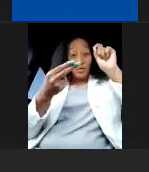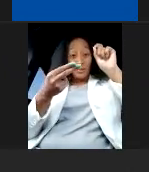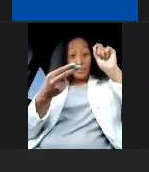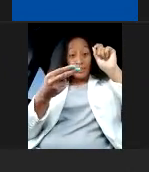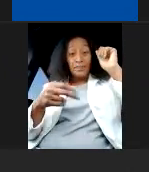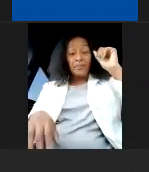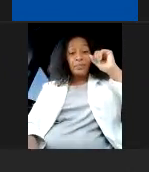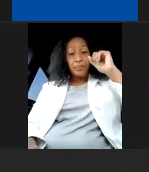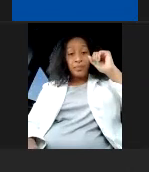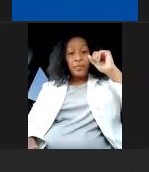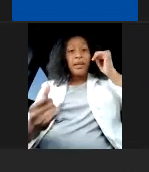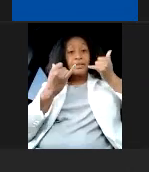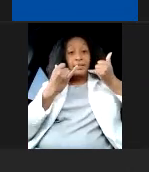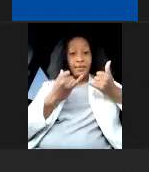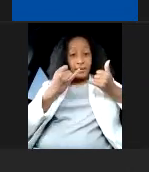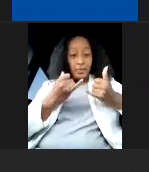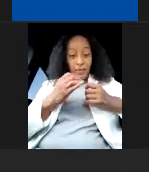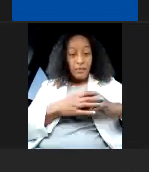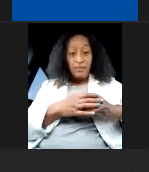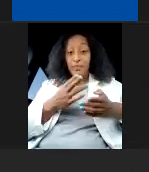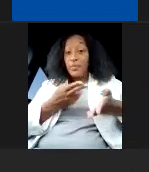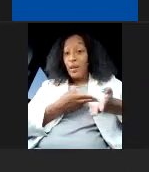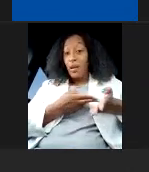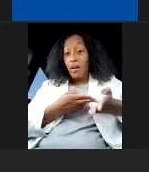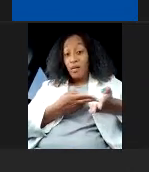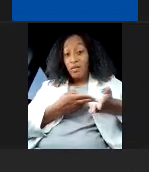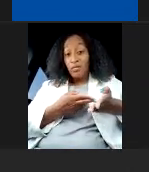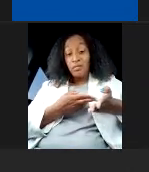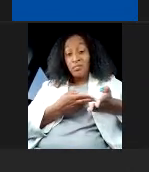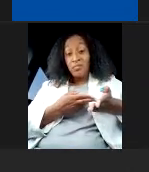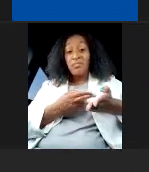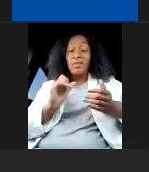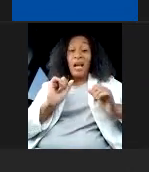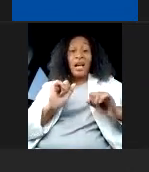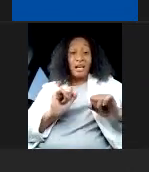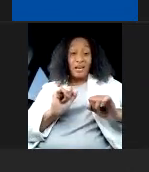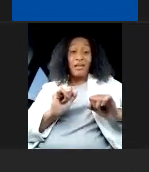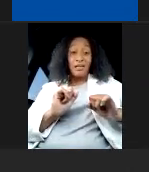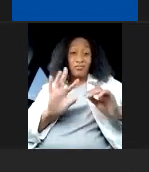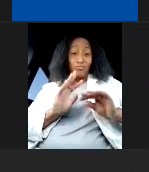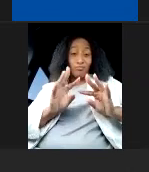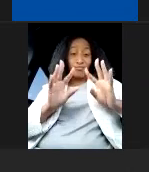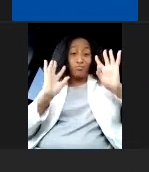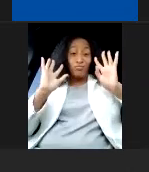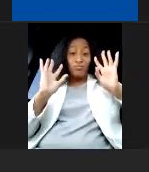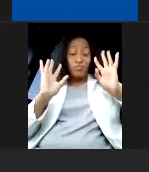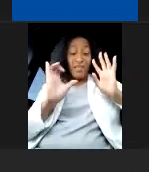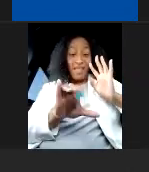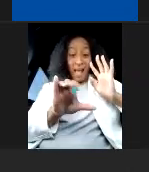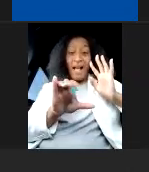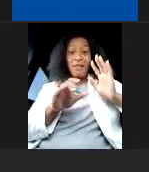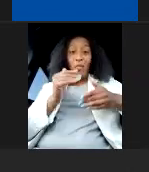Now, honestly, I could get all exotic with this, but I try to keep this simple because I know this